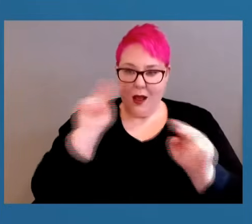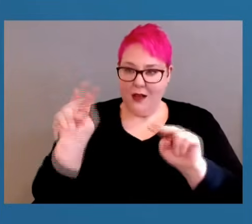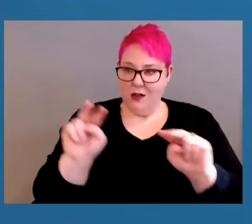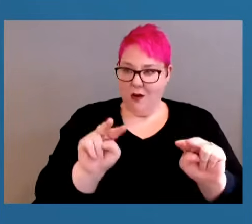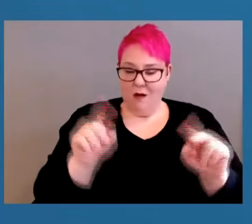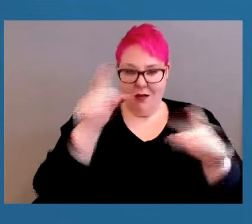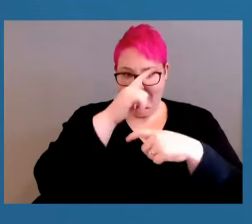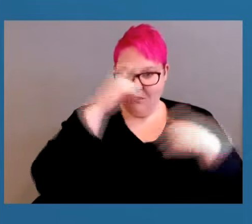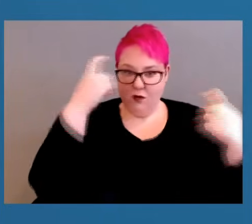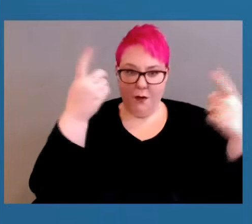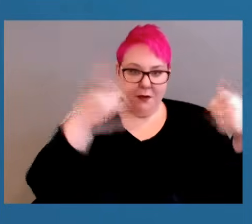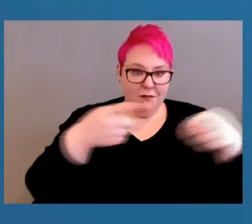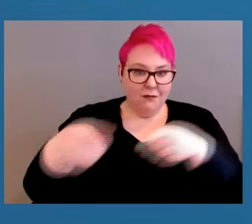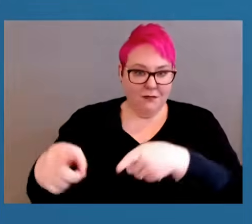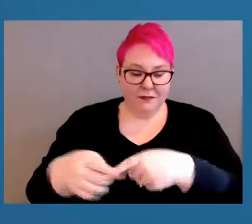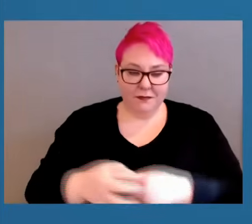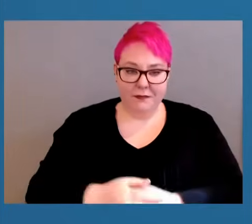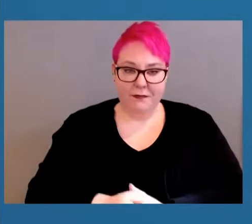unfolded. And